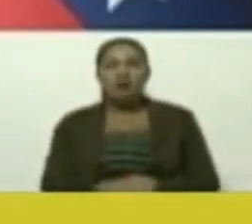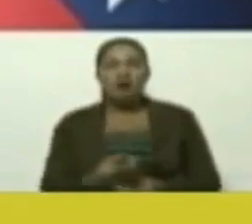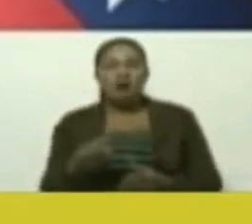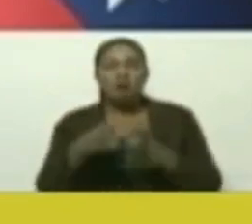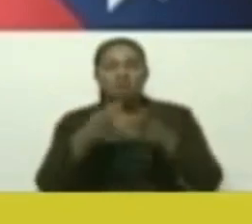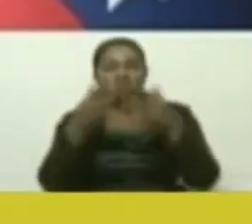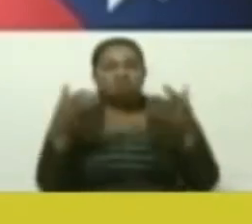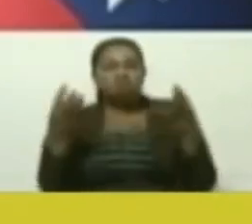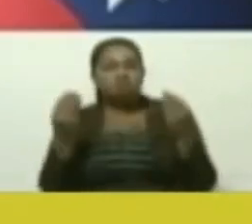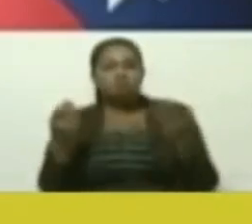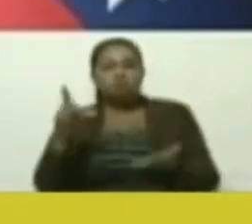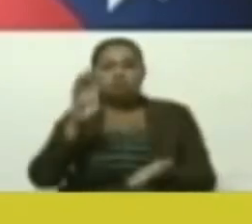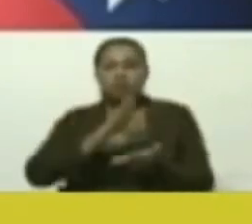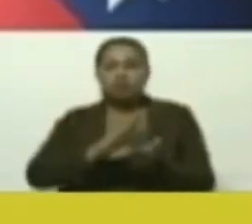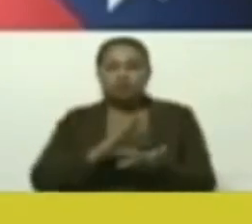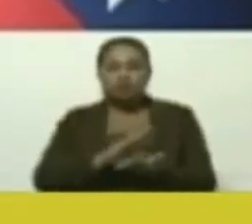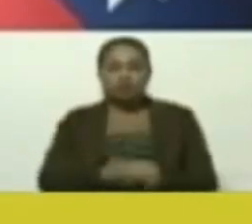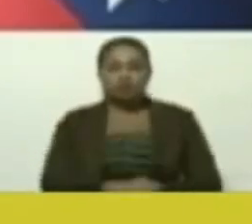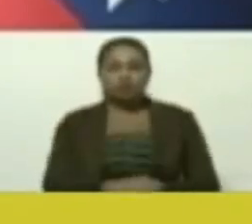multicentric.